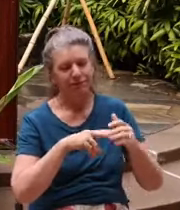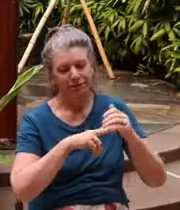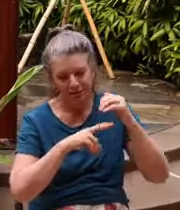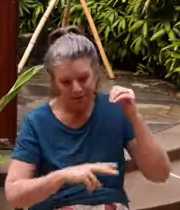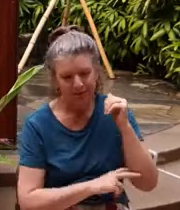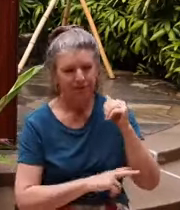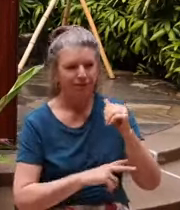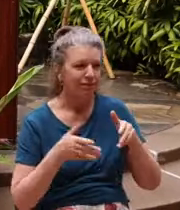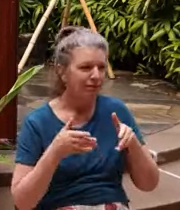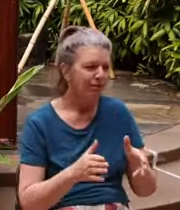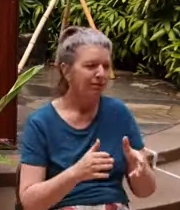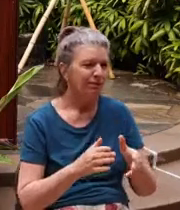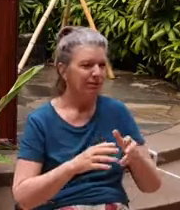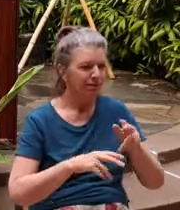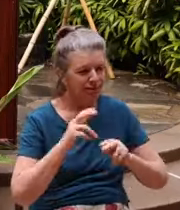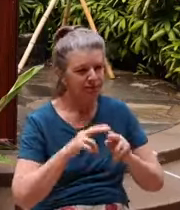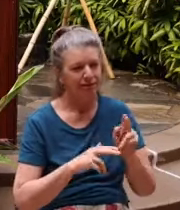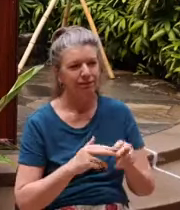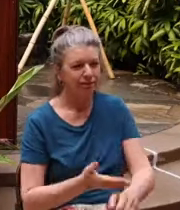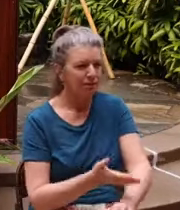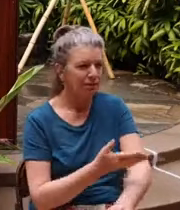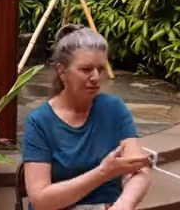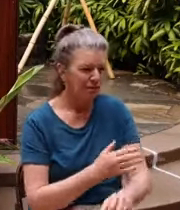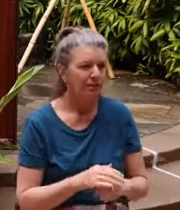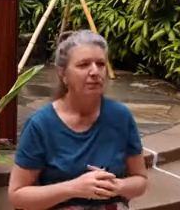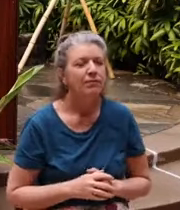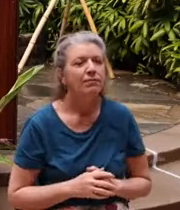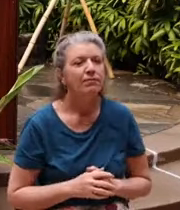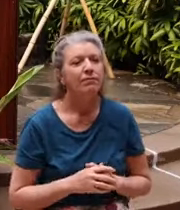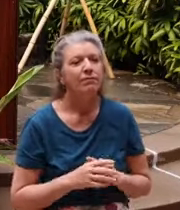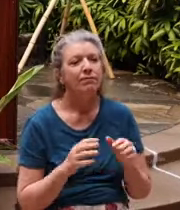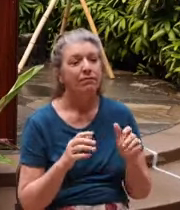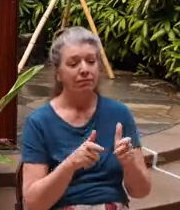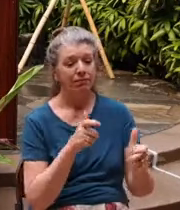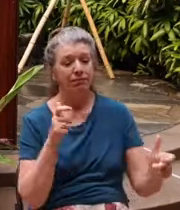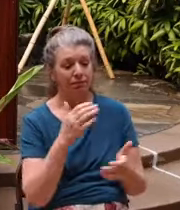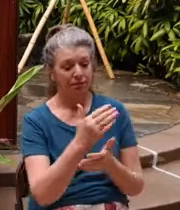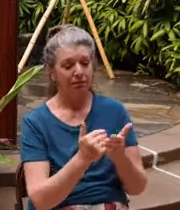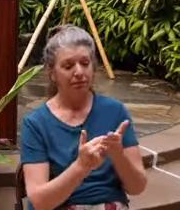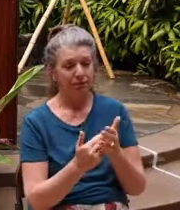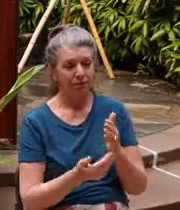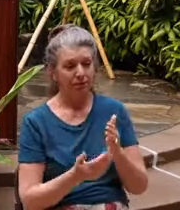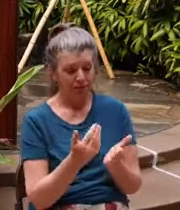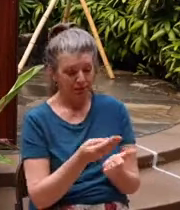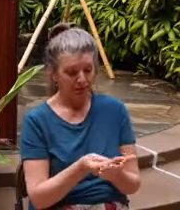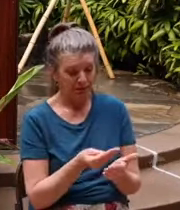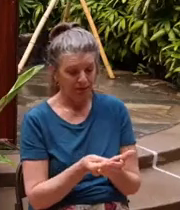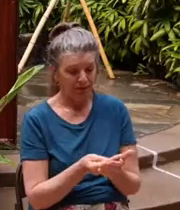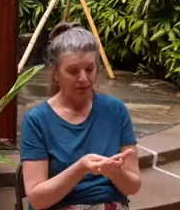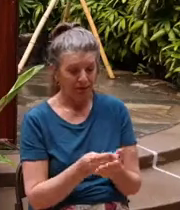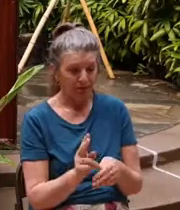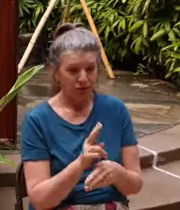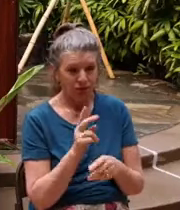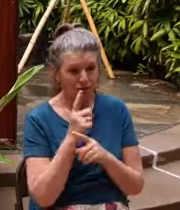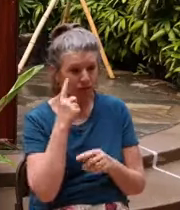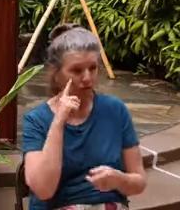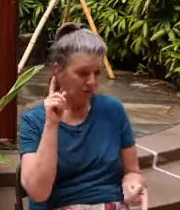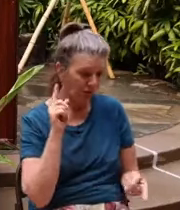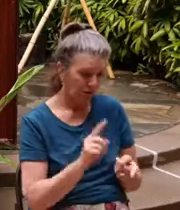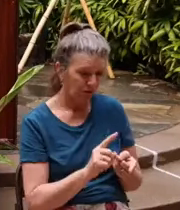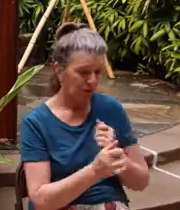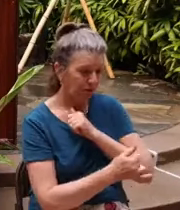infrastructure. A significant portion of our operating budget will be used to decrease the county's